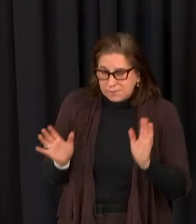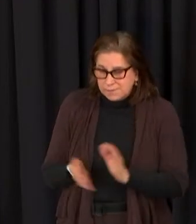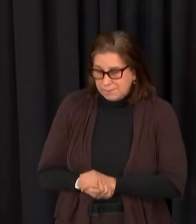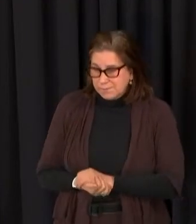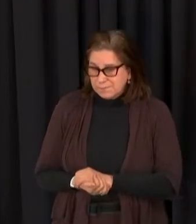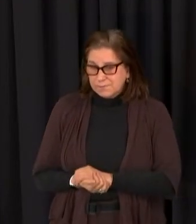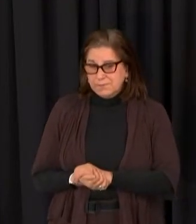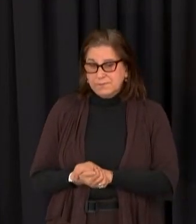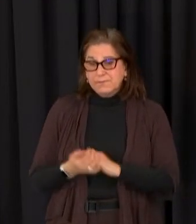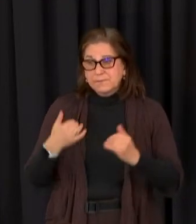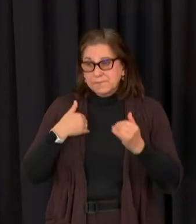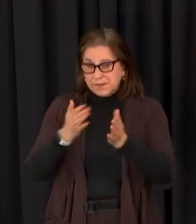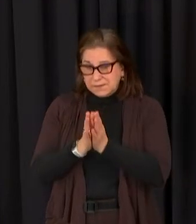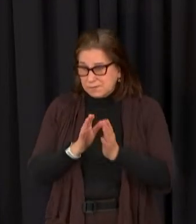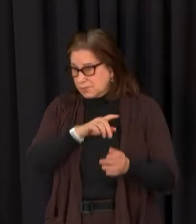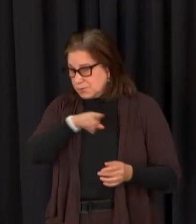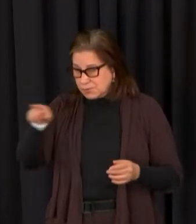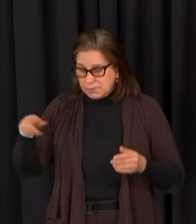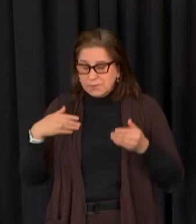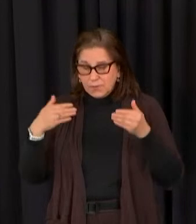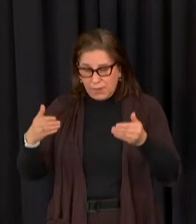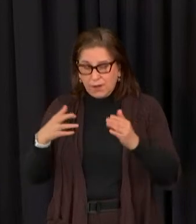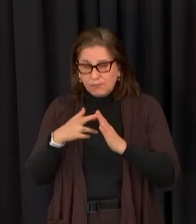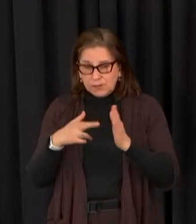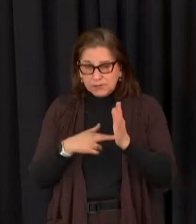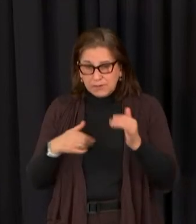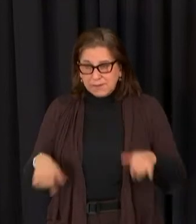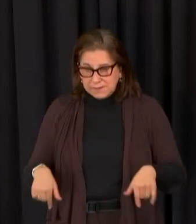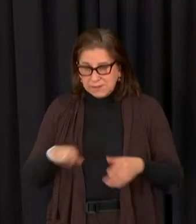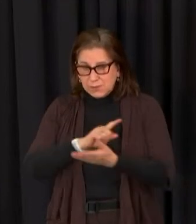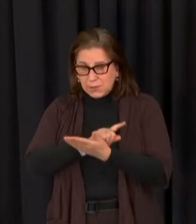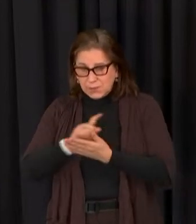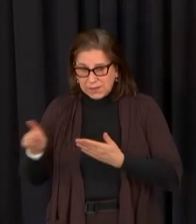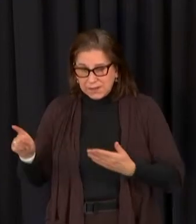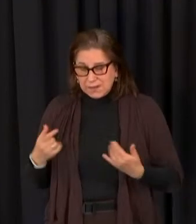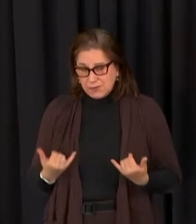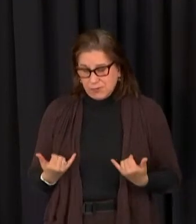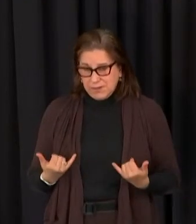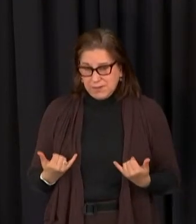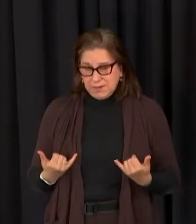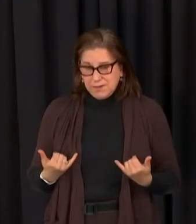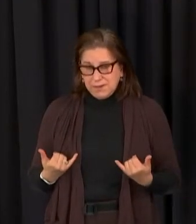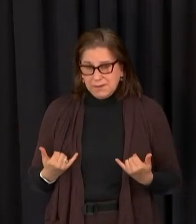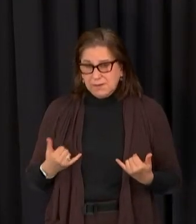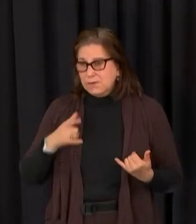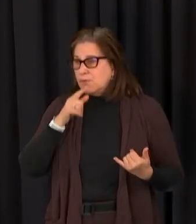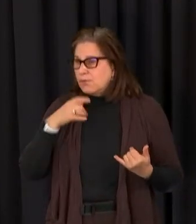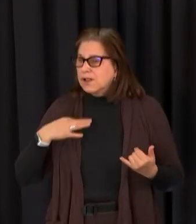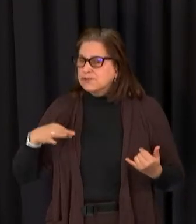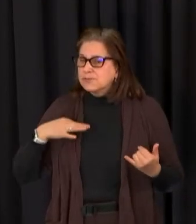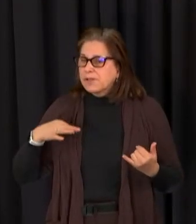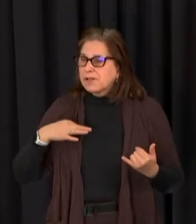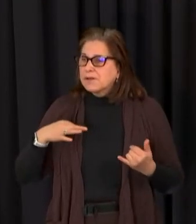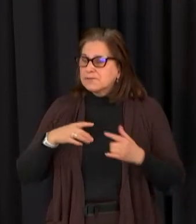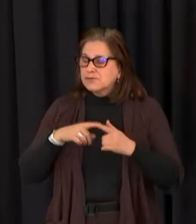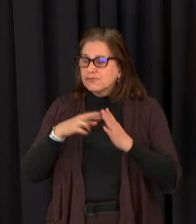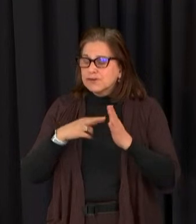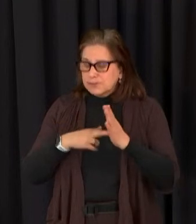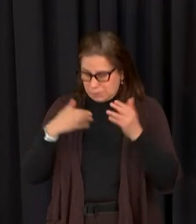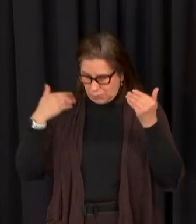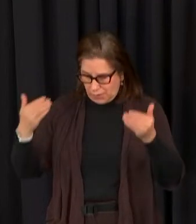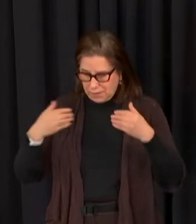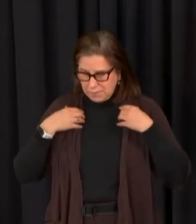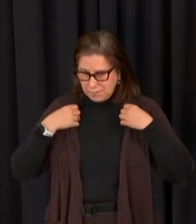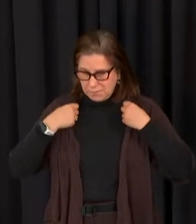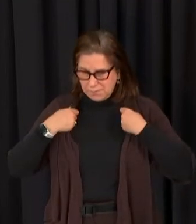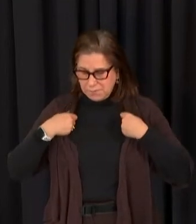to register this week. We want people who are currently eligible to register.